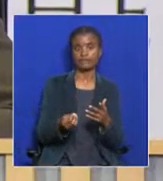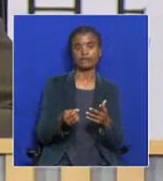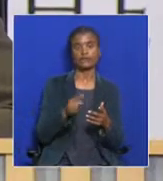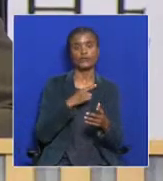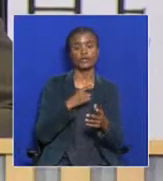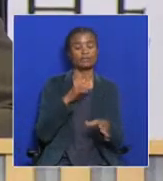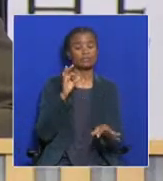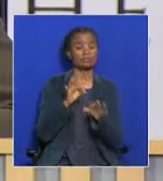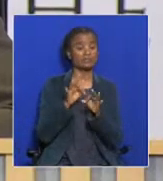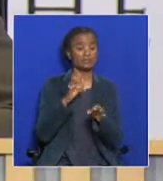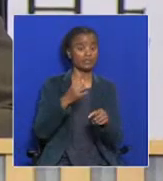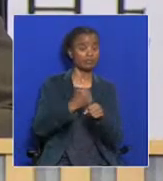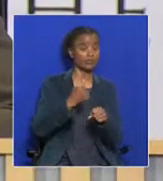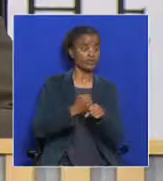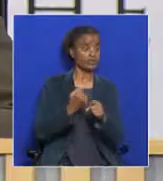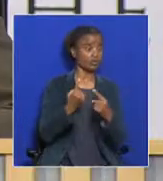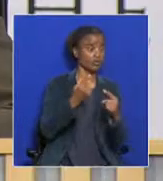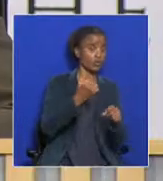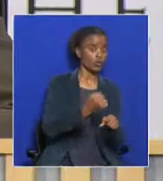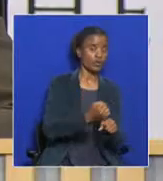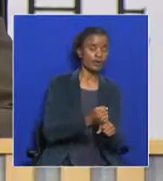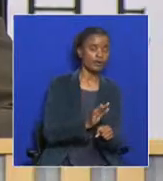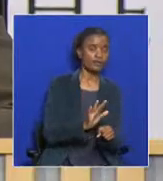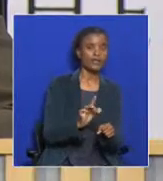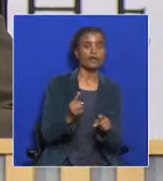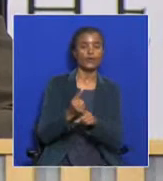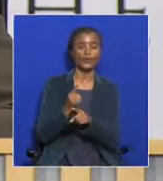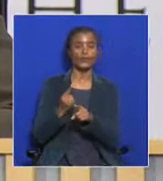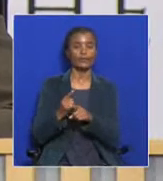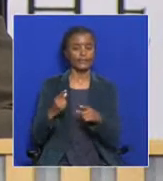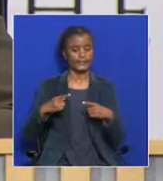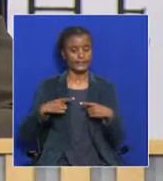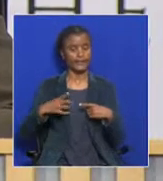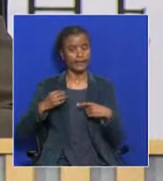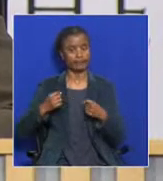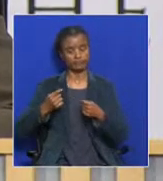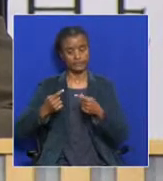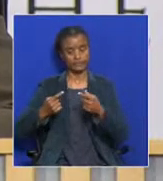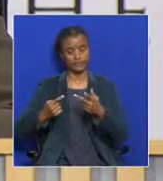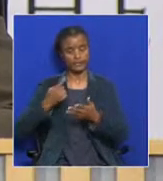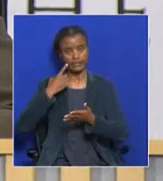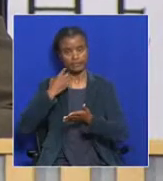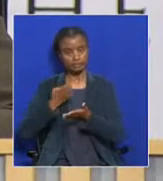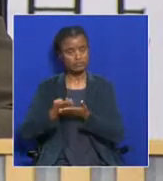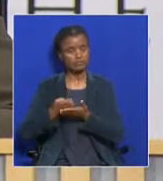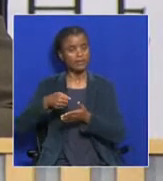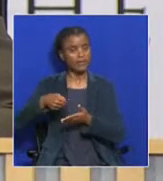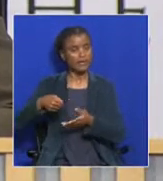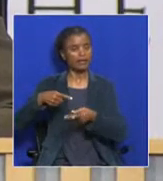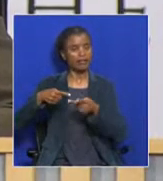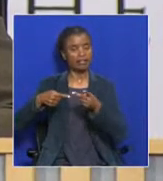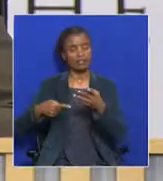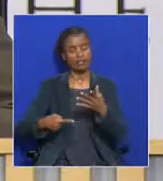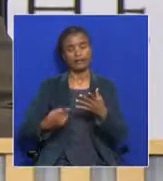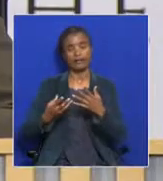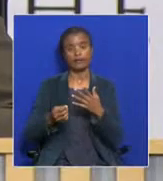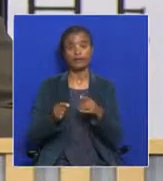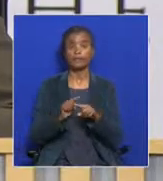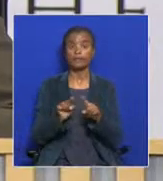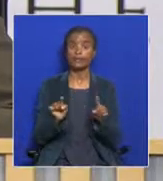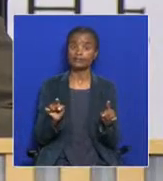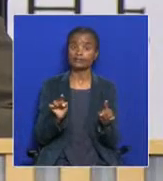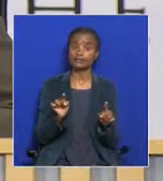supposed to have that on standby. Yes. But I must, add that this information was not time specific, not